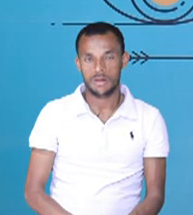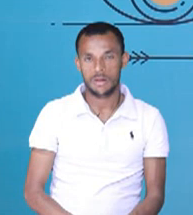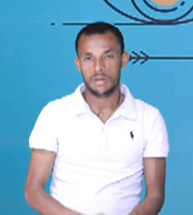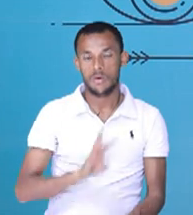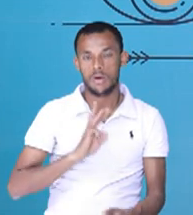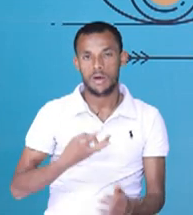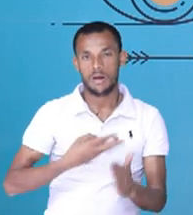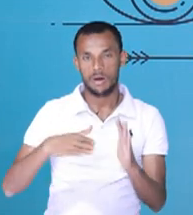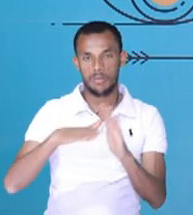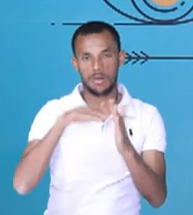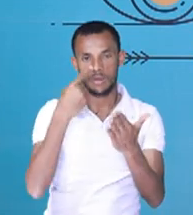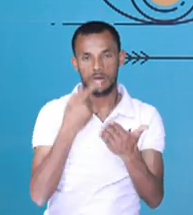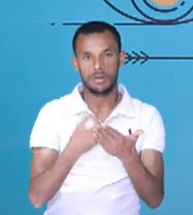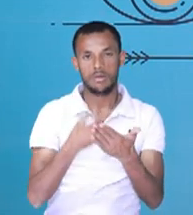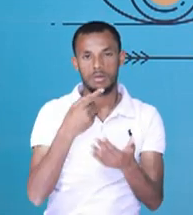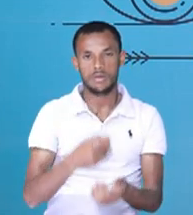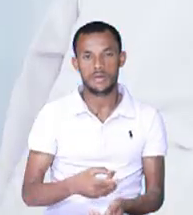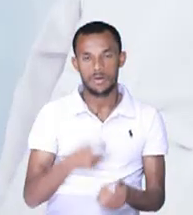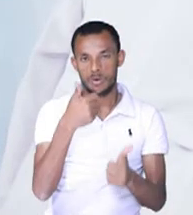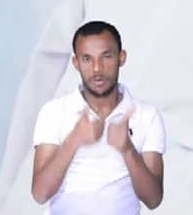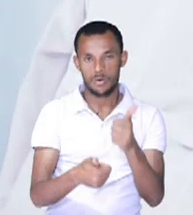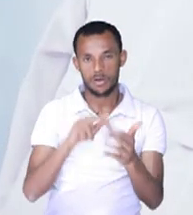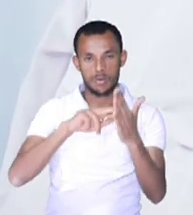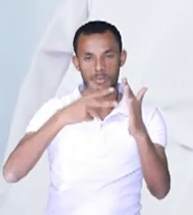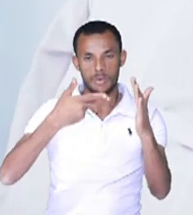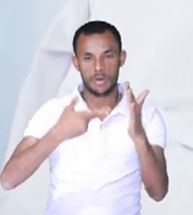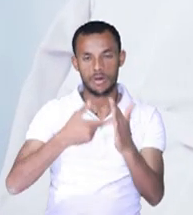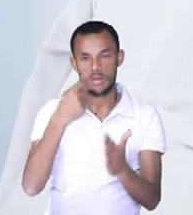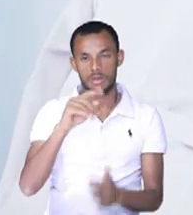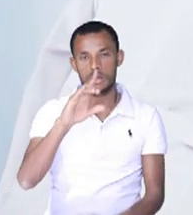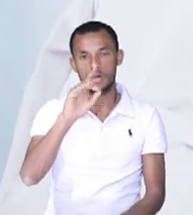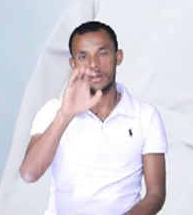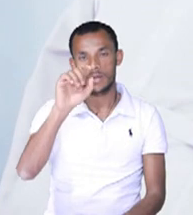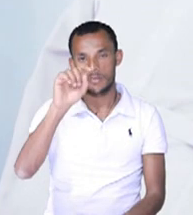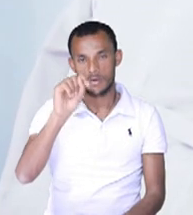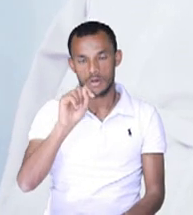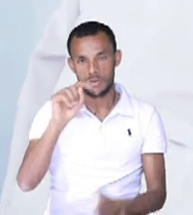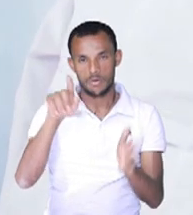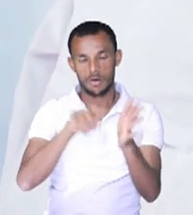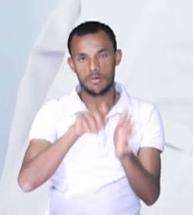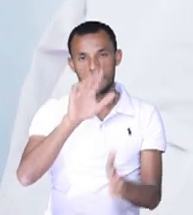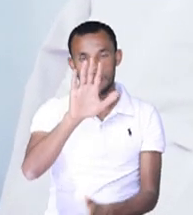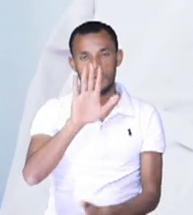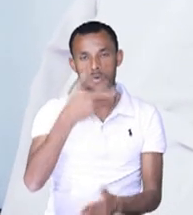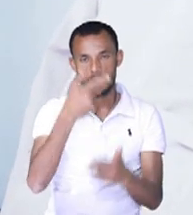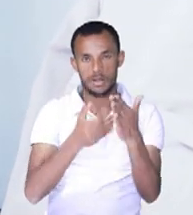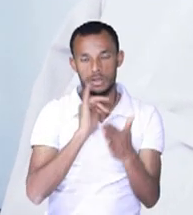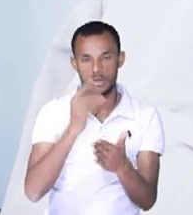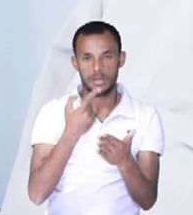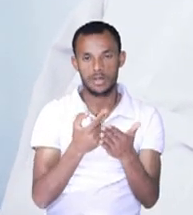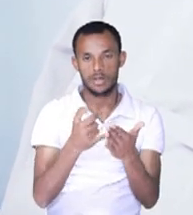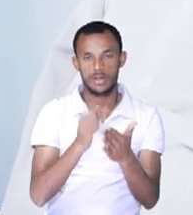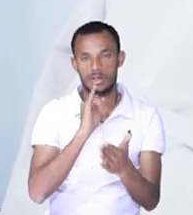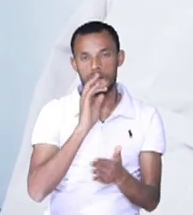We can represent this one, which means the determinant of -5. What is this one? It